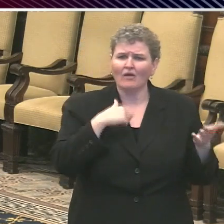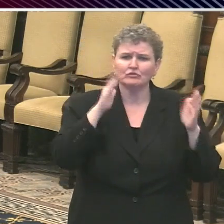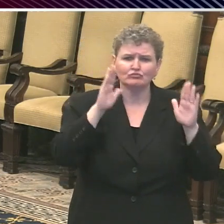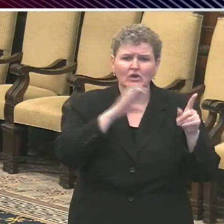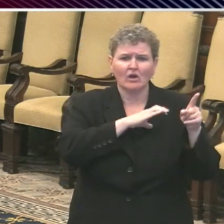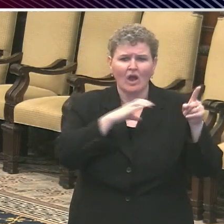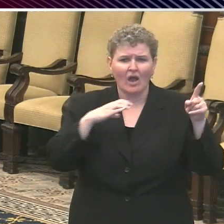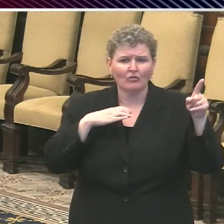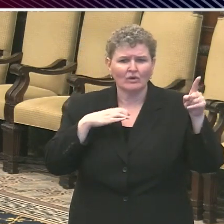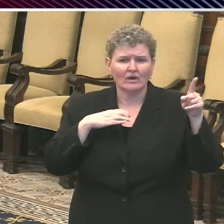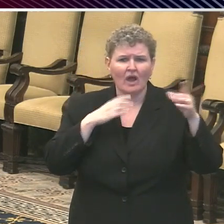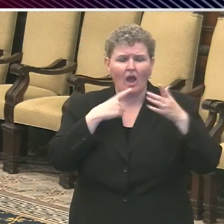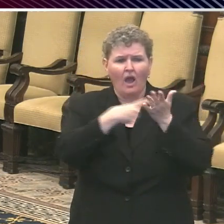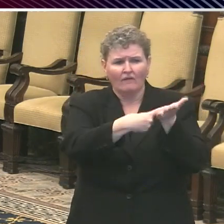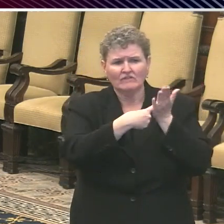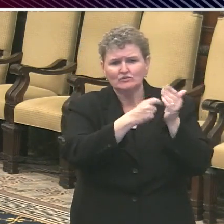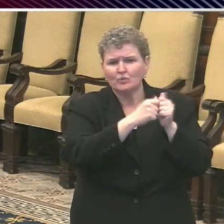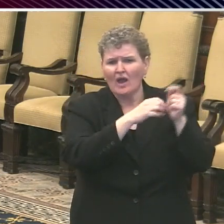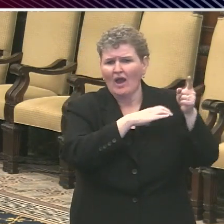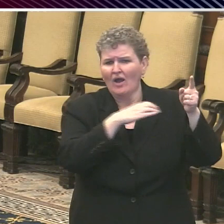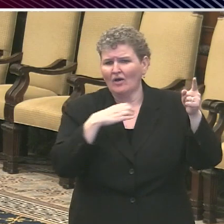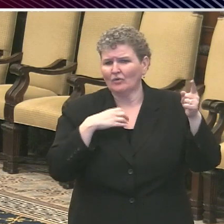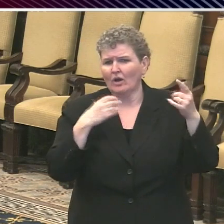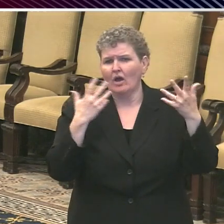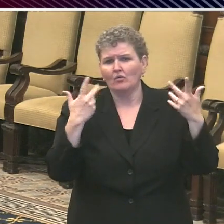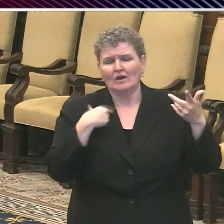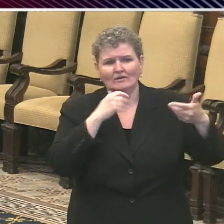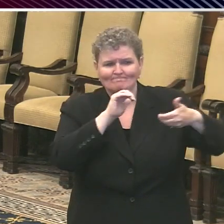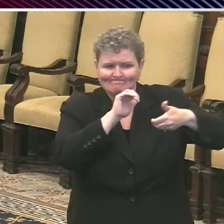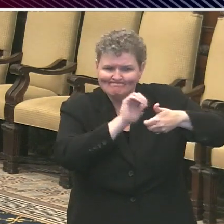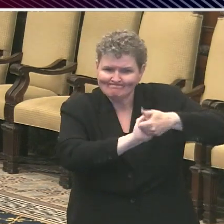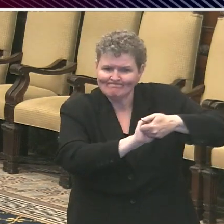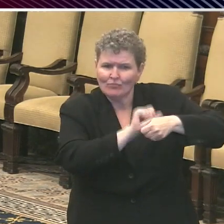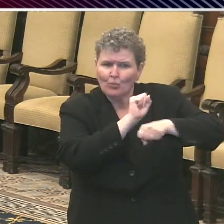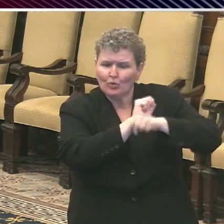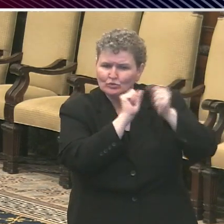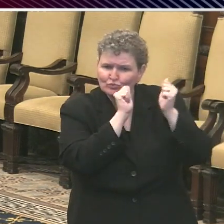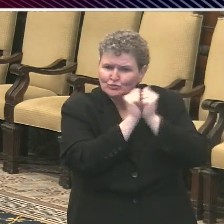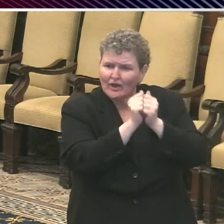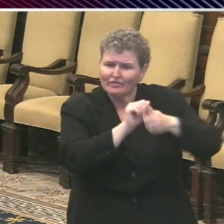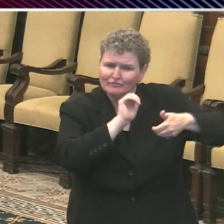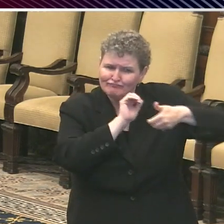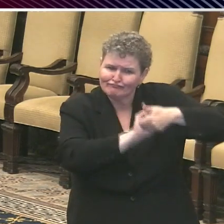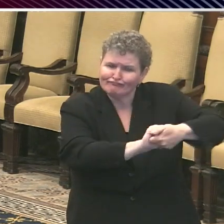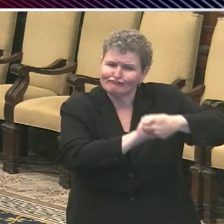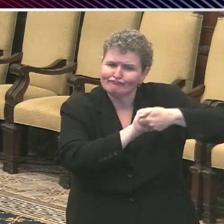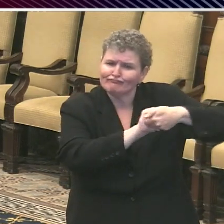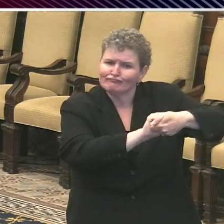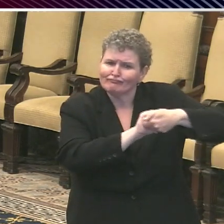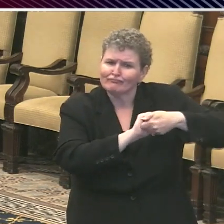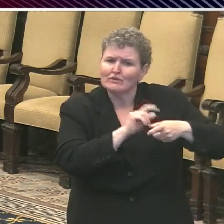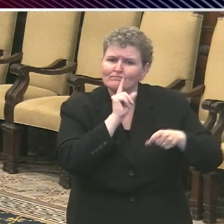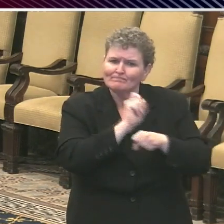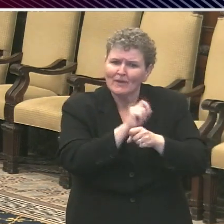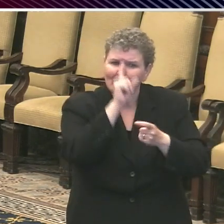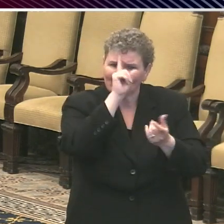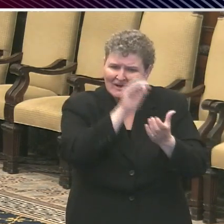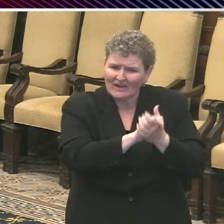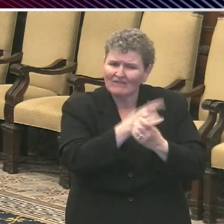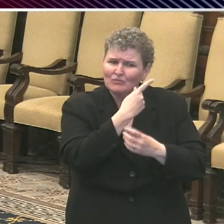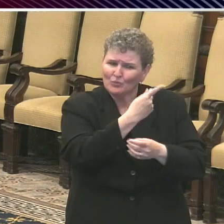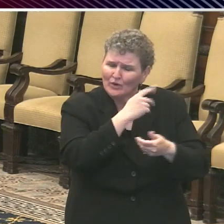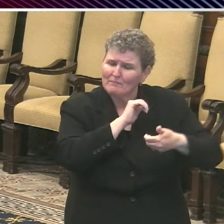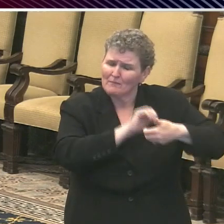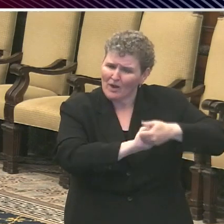night. We're partners with them. And I think we sincerely believe that. And we're going to